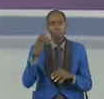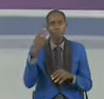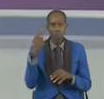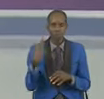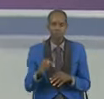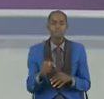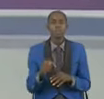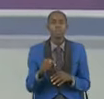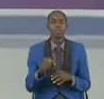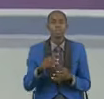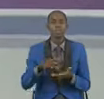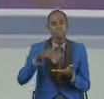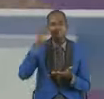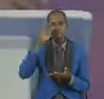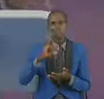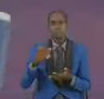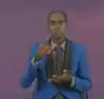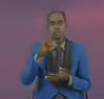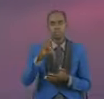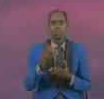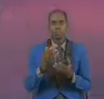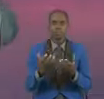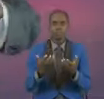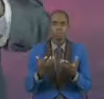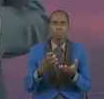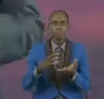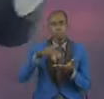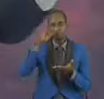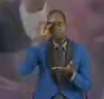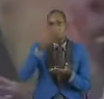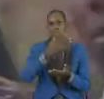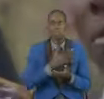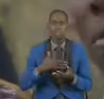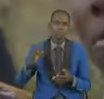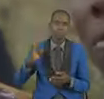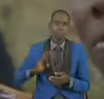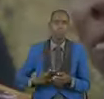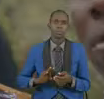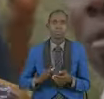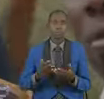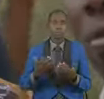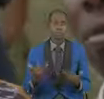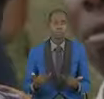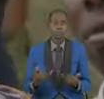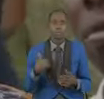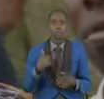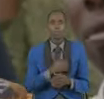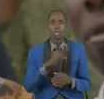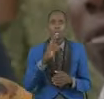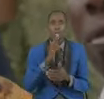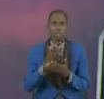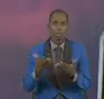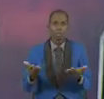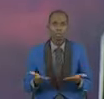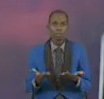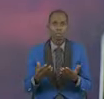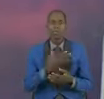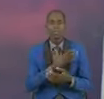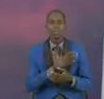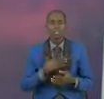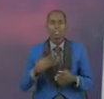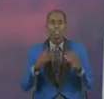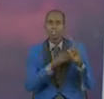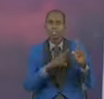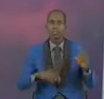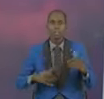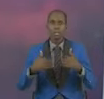that. You yearn, you learn, you earn. Now, we're here, and the Lord has seen us through until